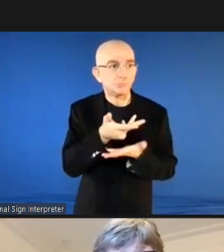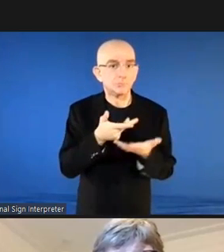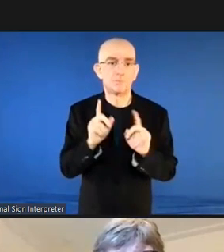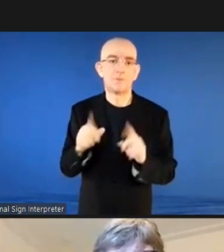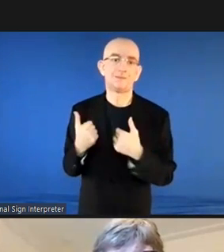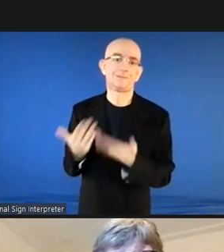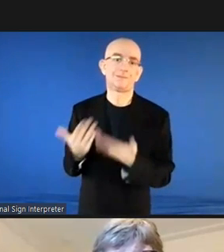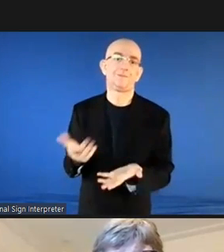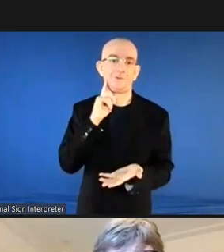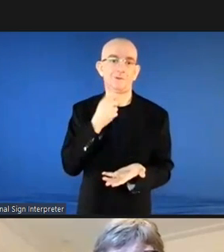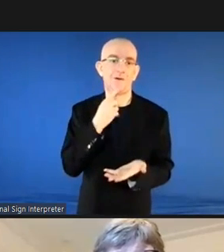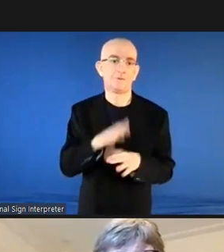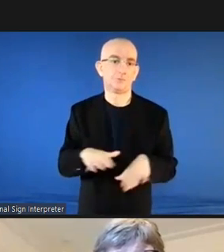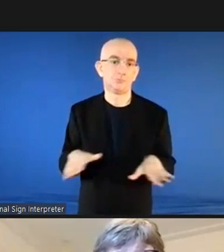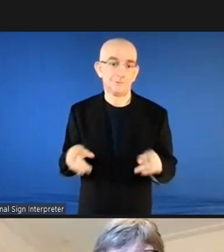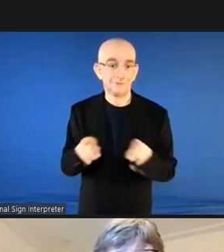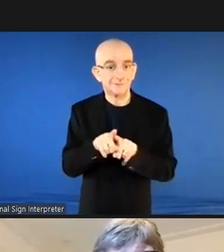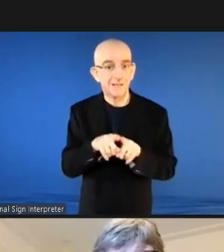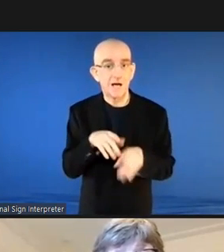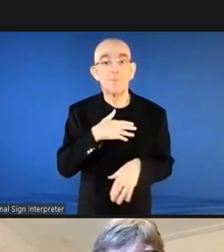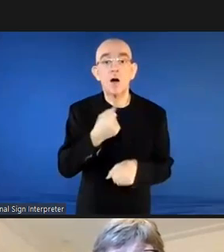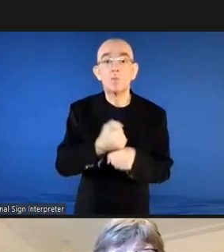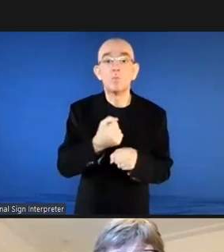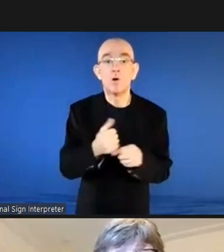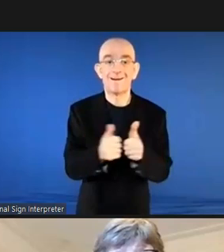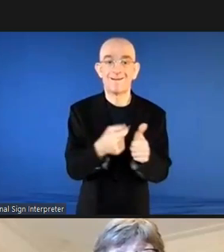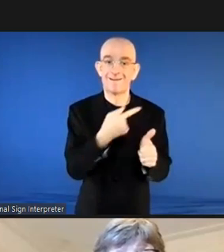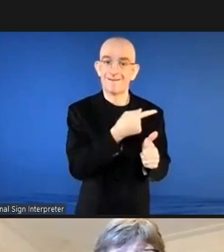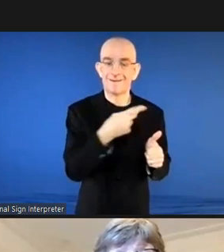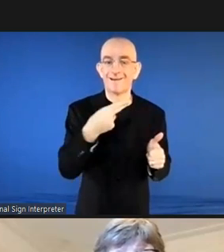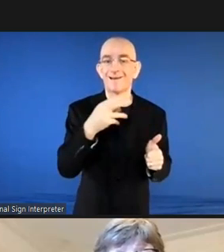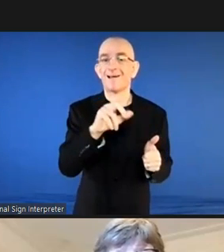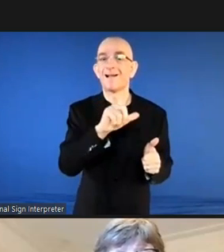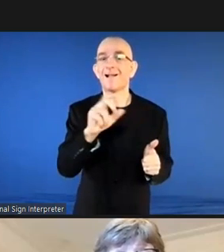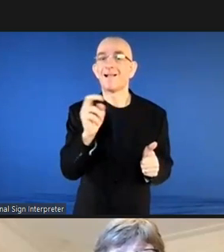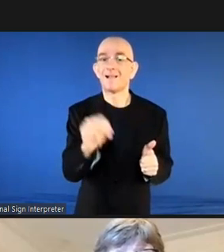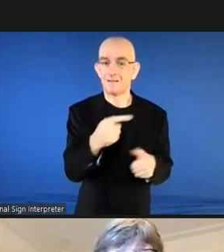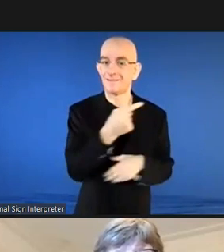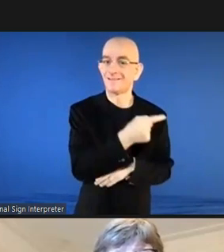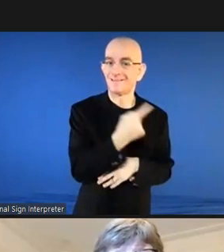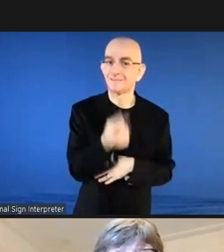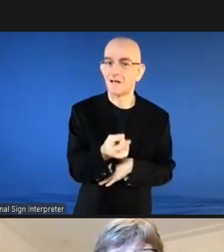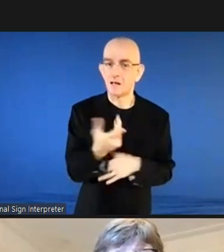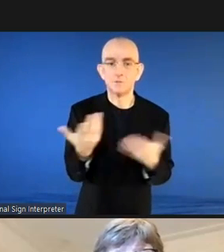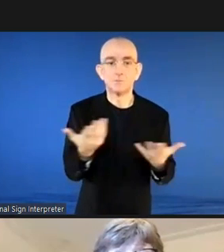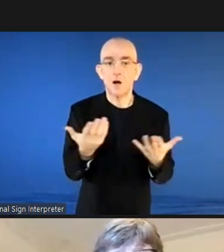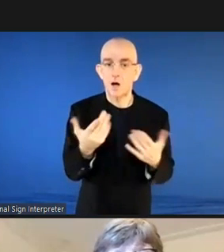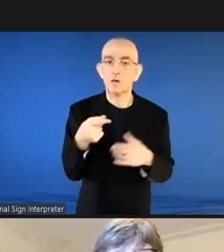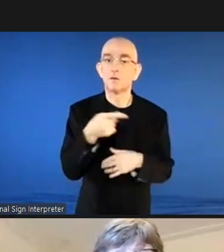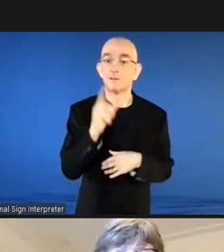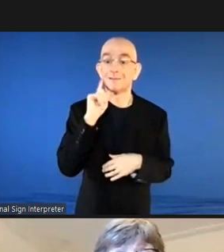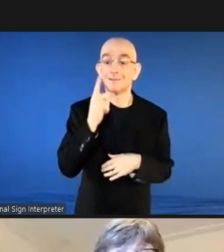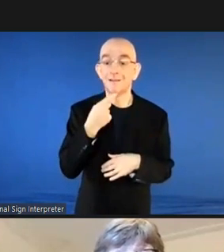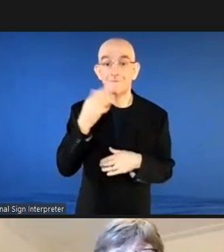about lack of deaf awareness, which is a big key. So having these role models